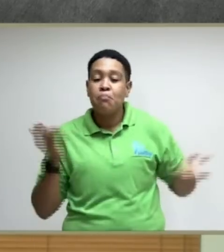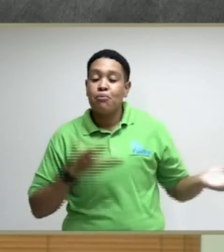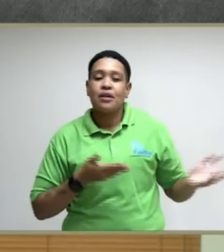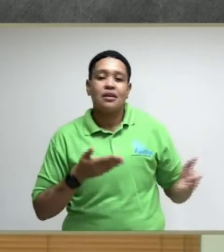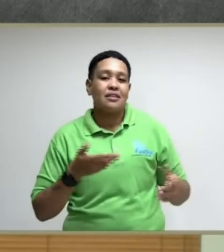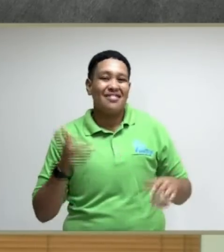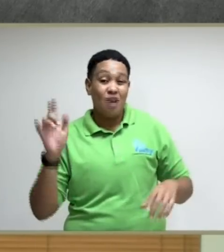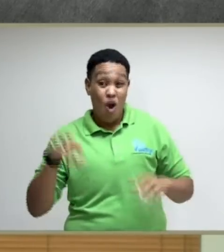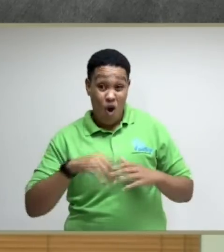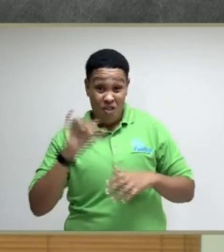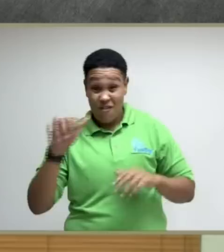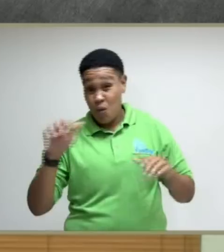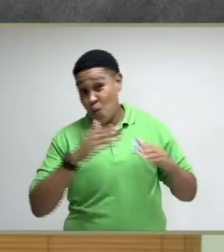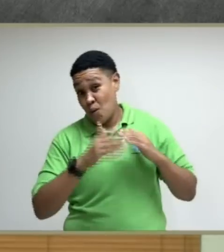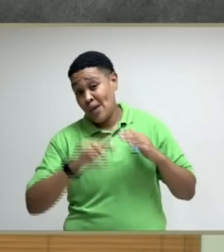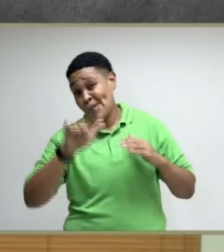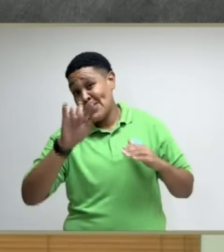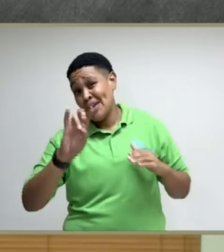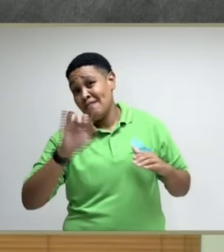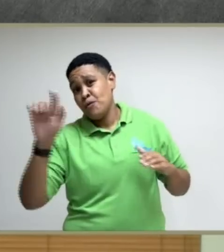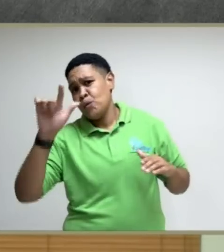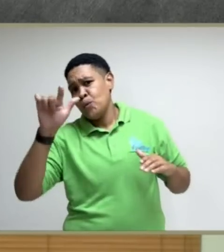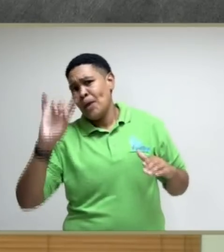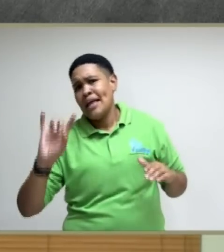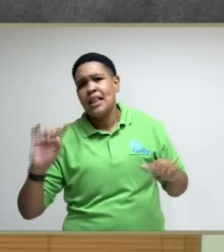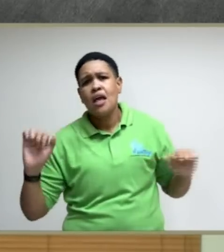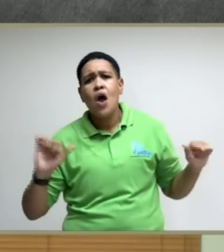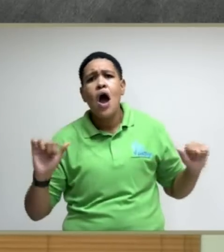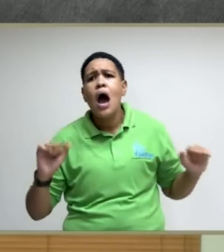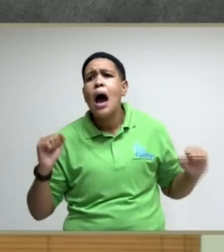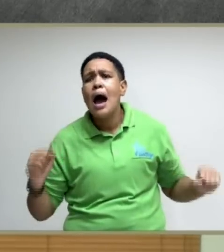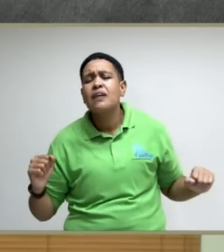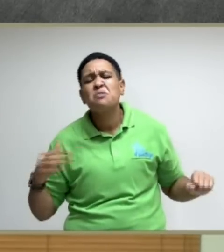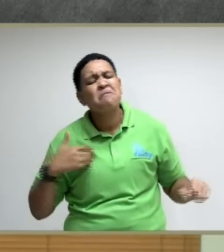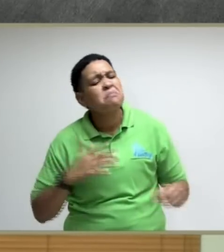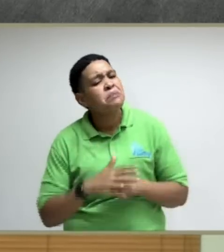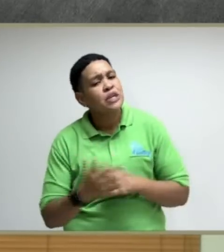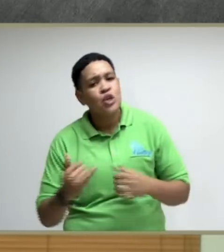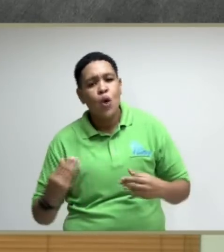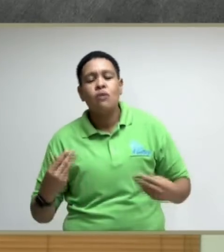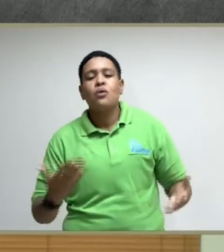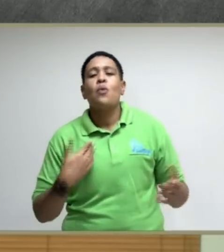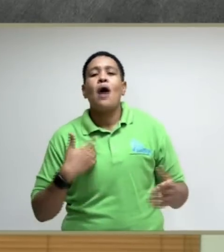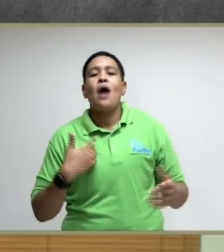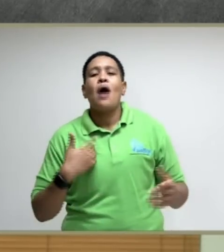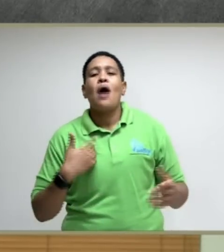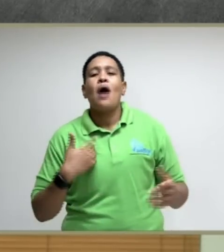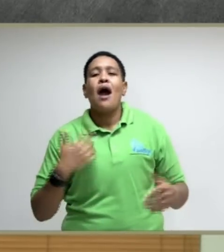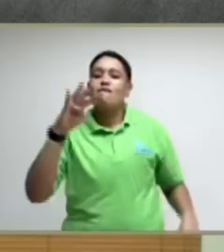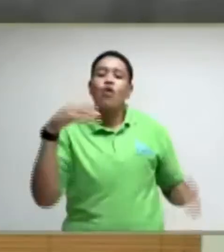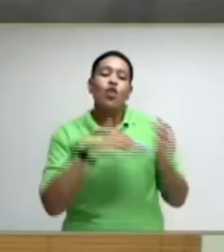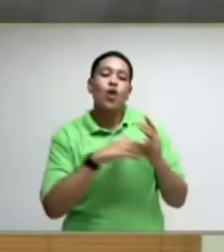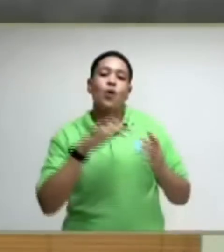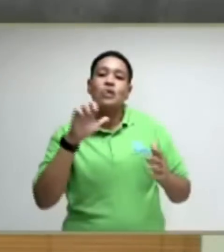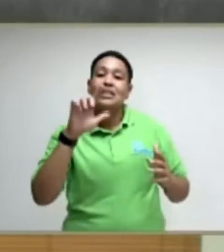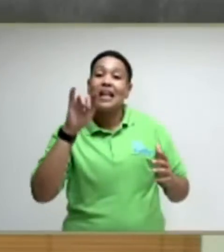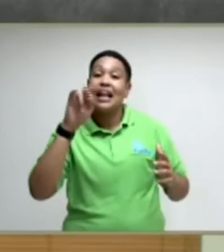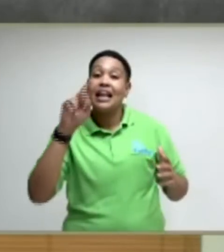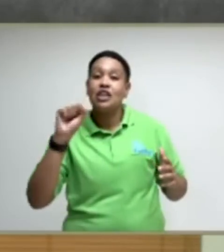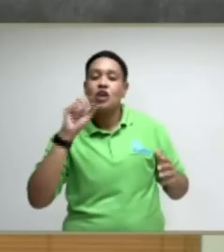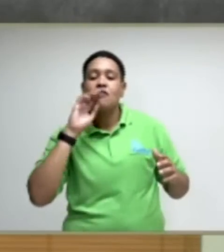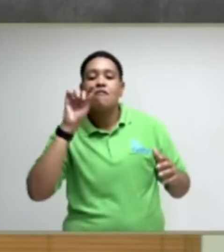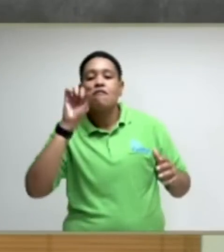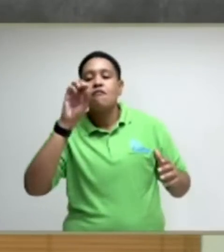of the 27th to the 28th, where we had about 84,000 liters of oxygen that was brought